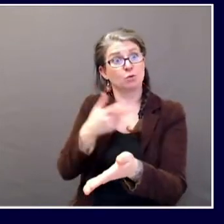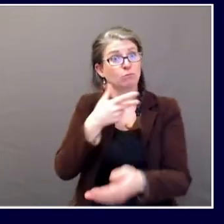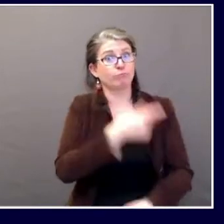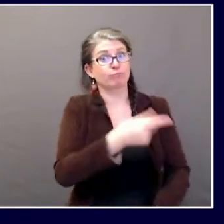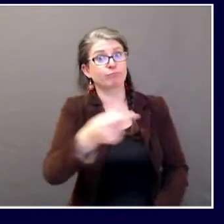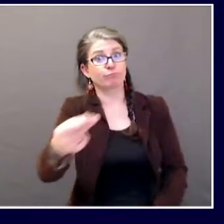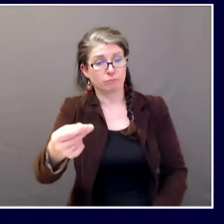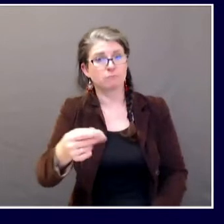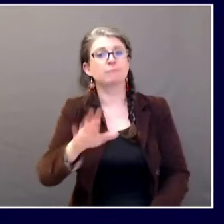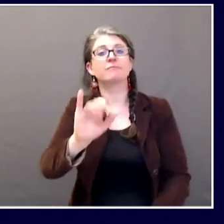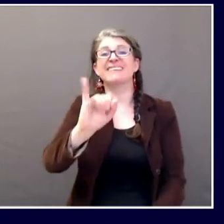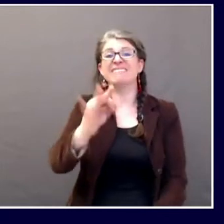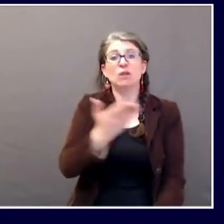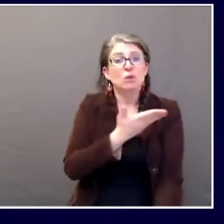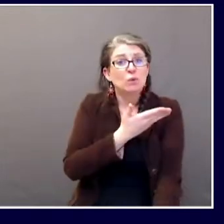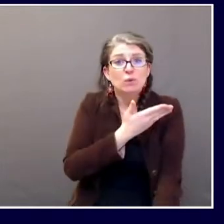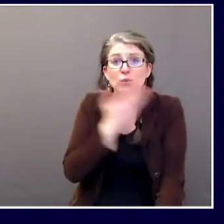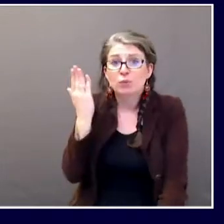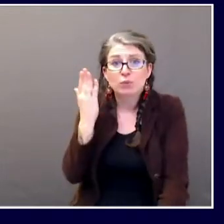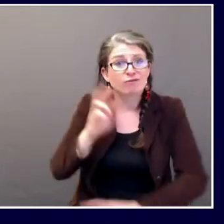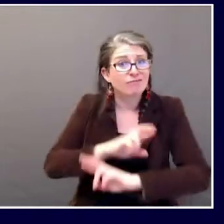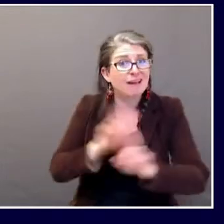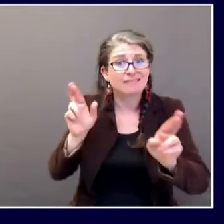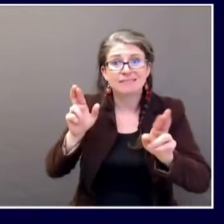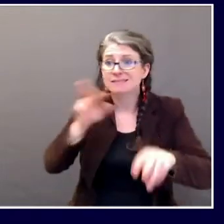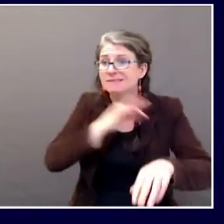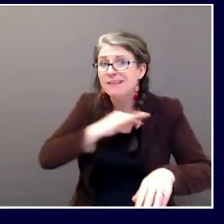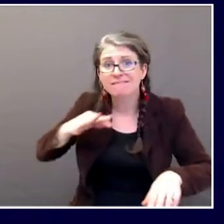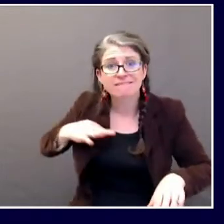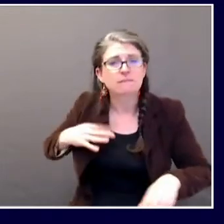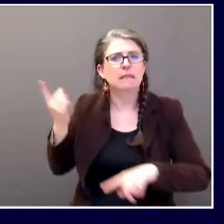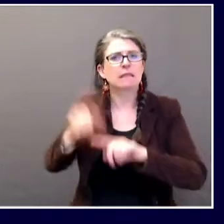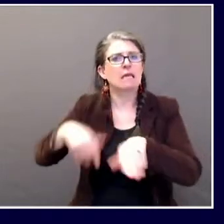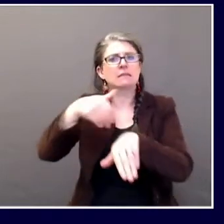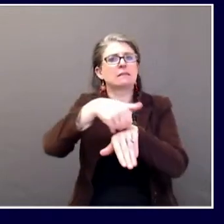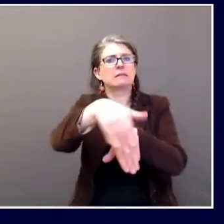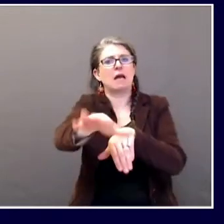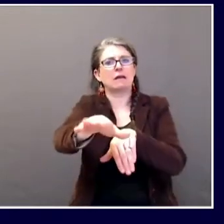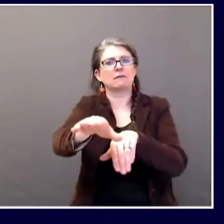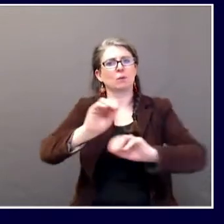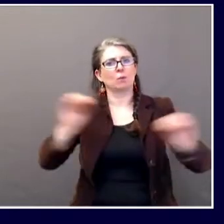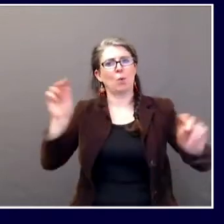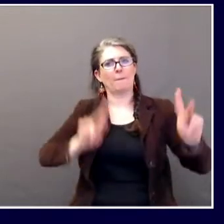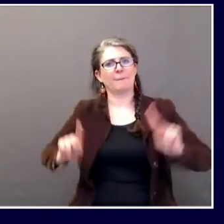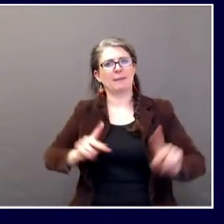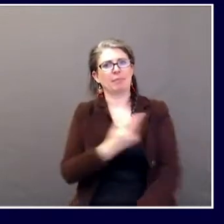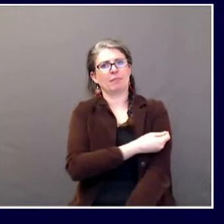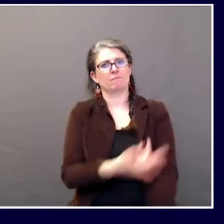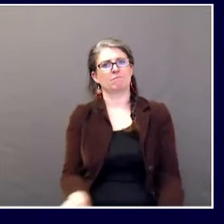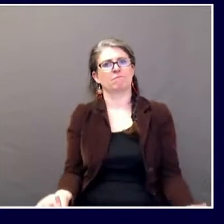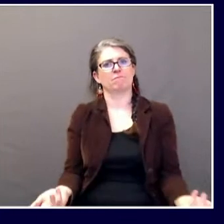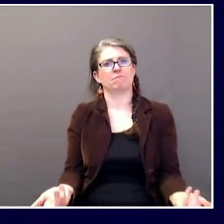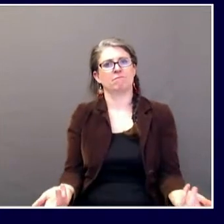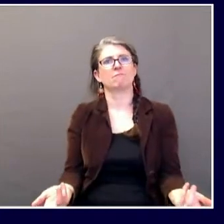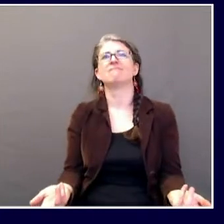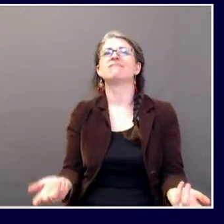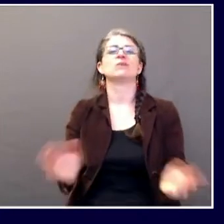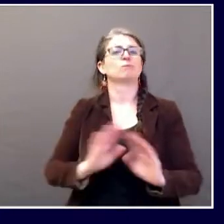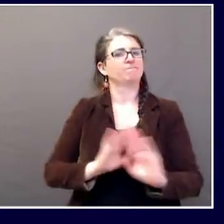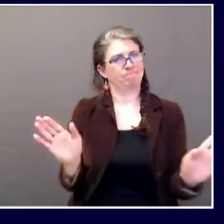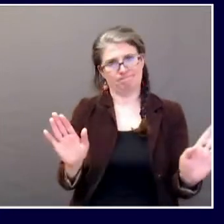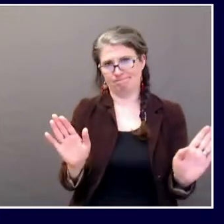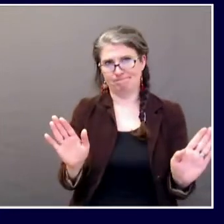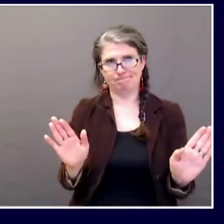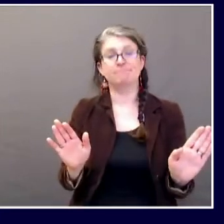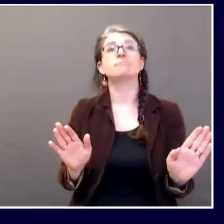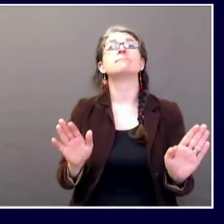and consideration number one. Secondly, we are, as you noted this week, trying to attempt to